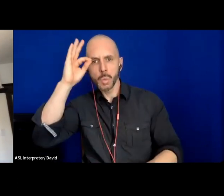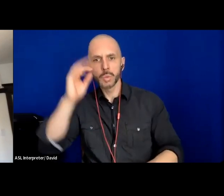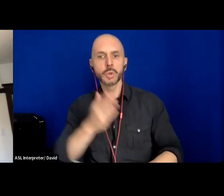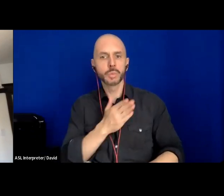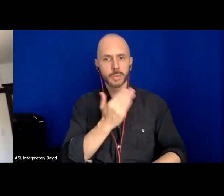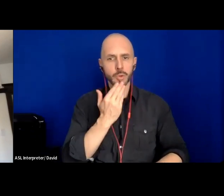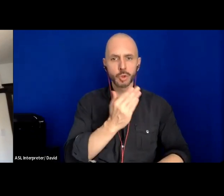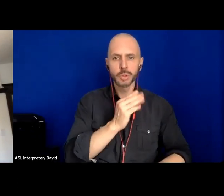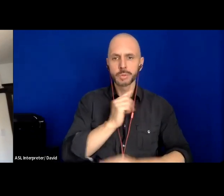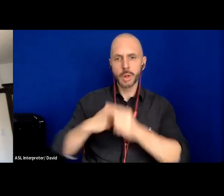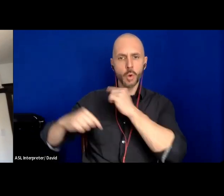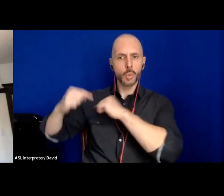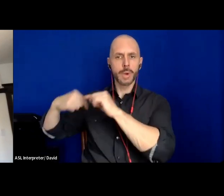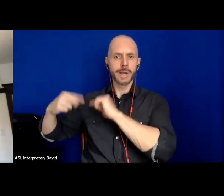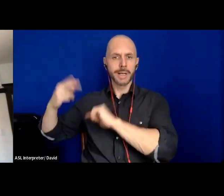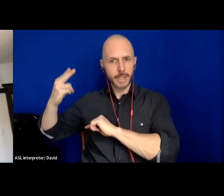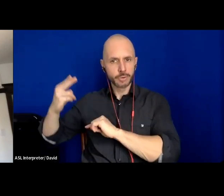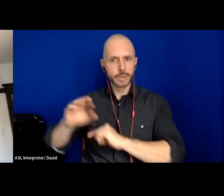valuable.